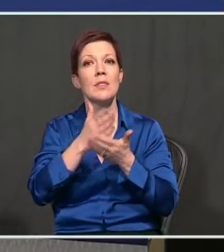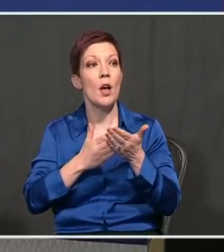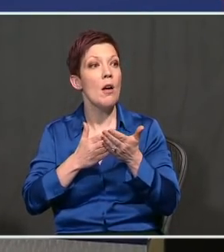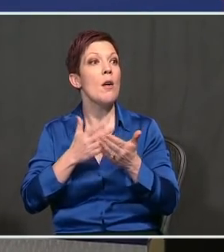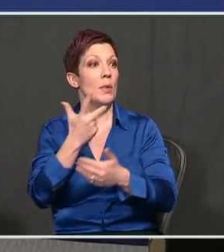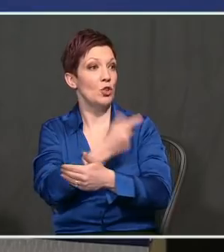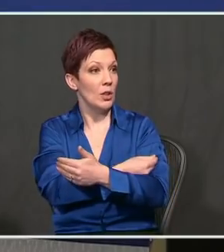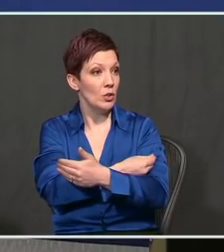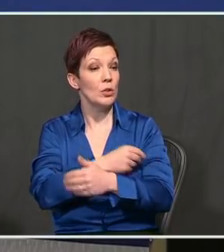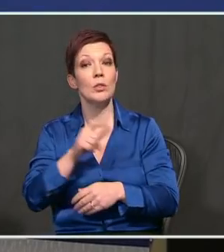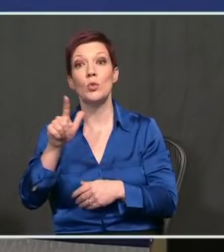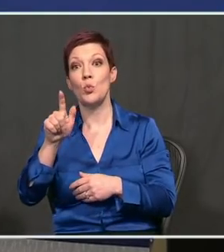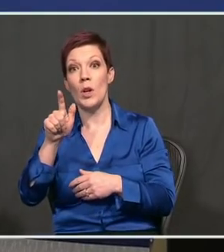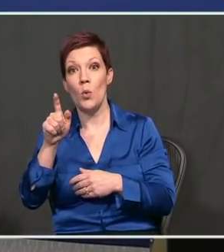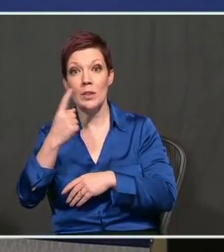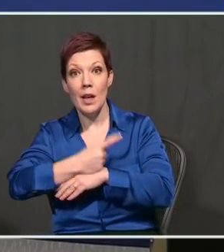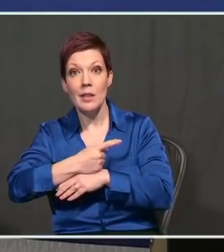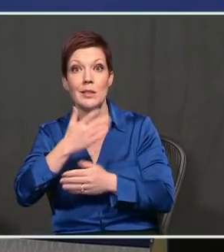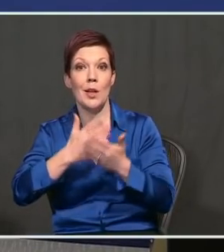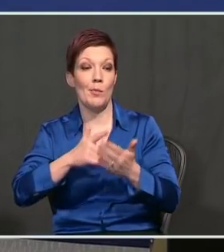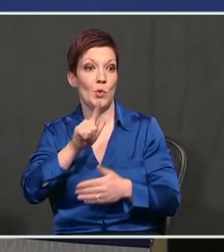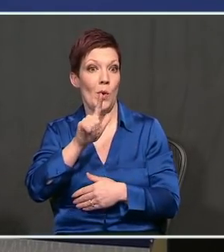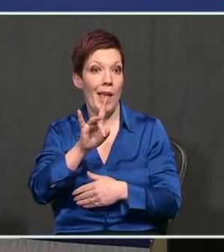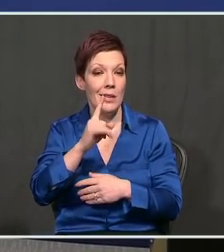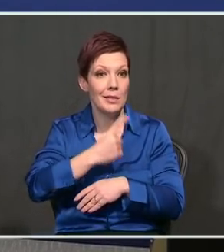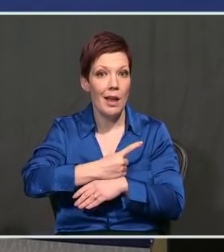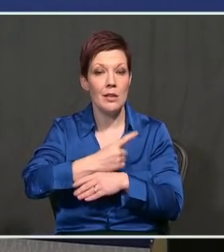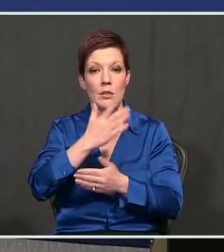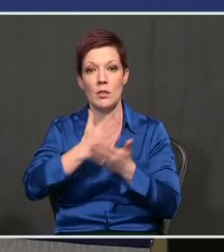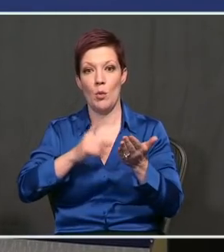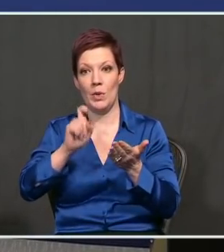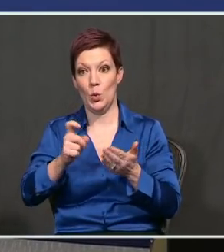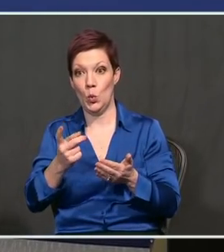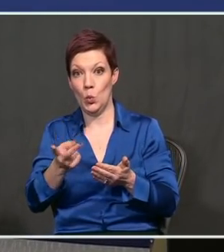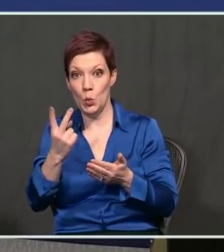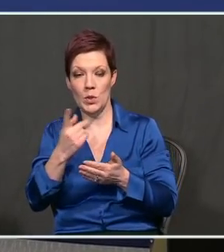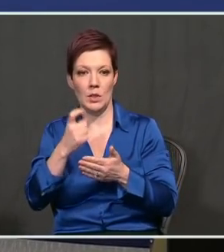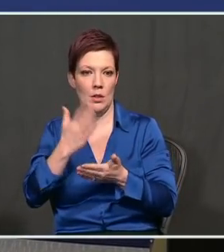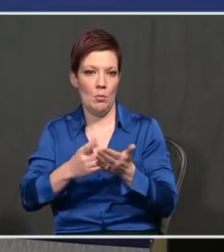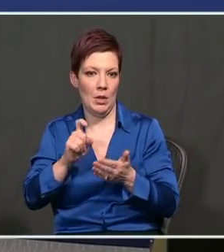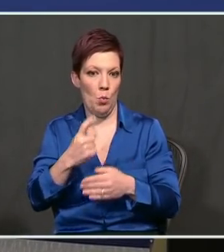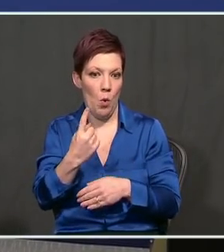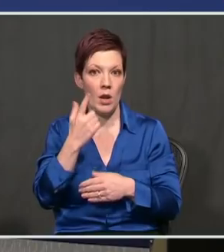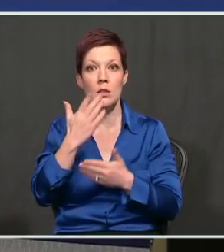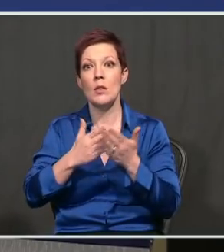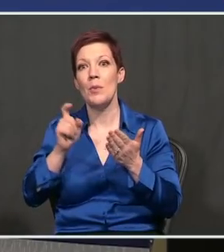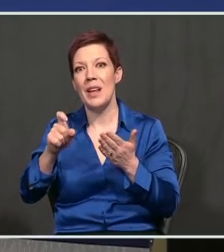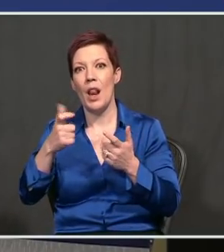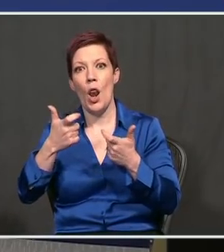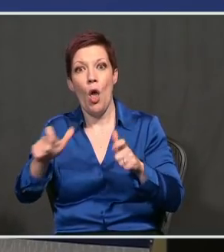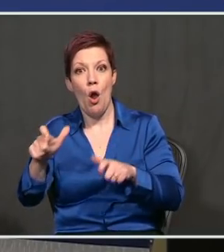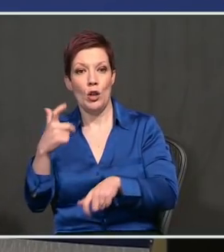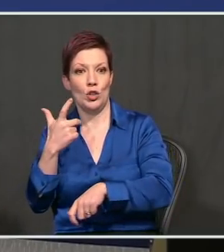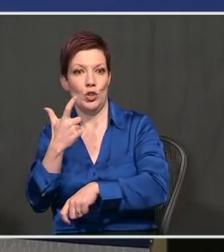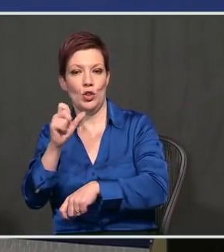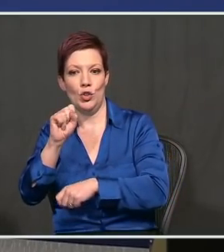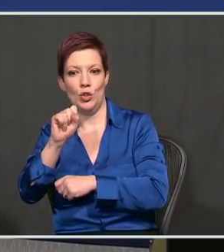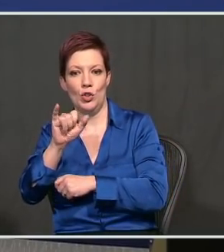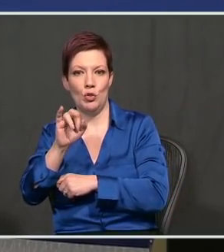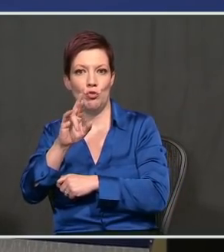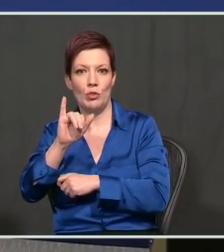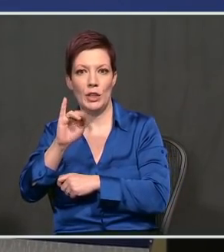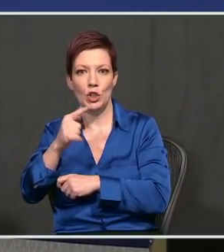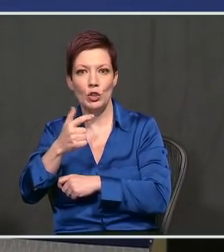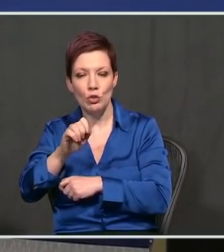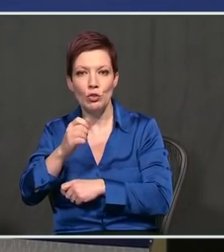injections are 21 days apart, some are 28 days apart. Some need small needles and syringes, others need large ones. Some need to be stored at minus